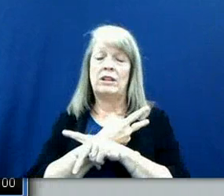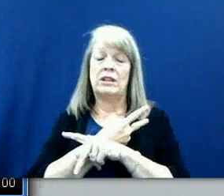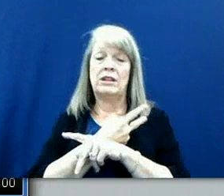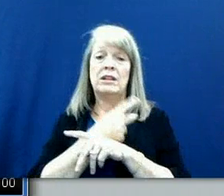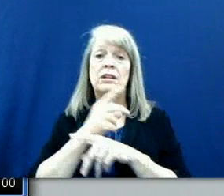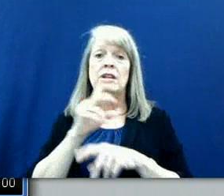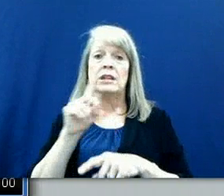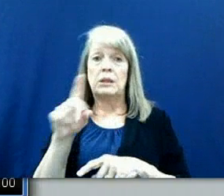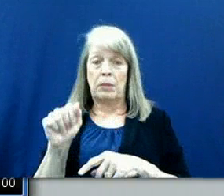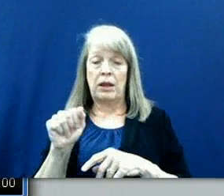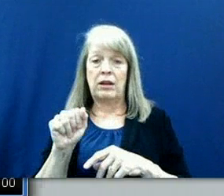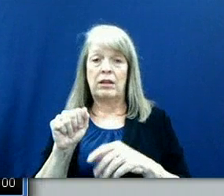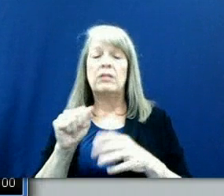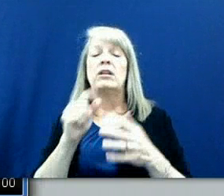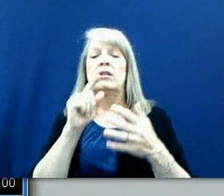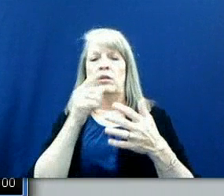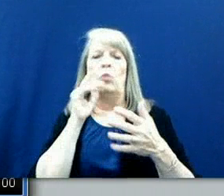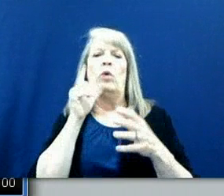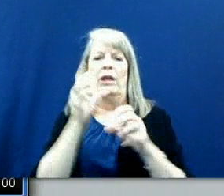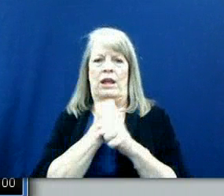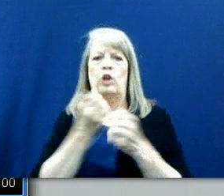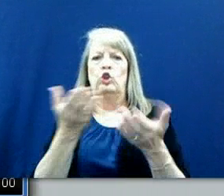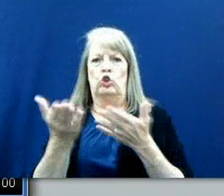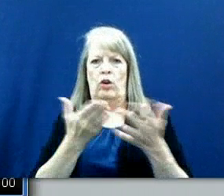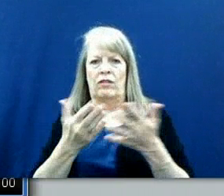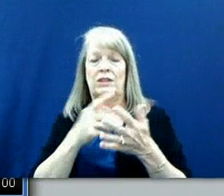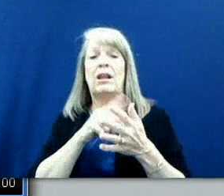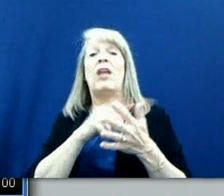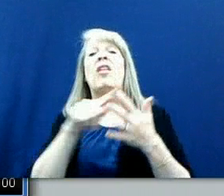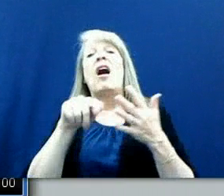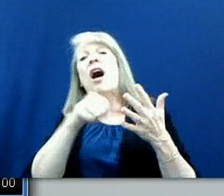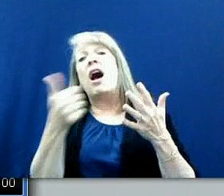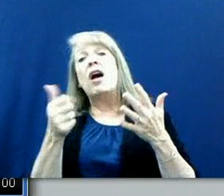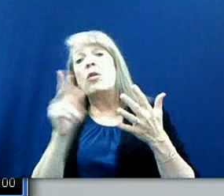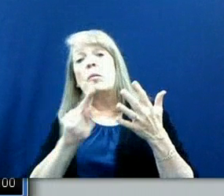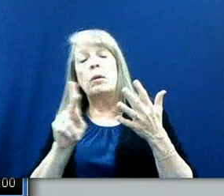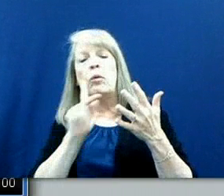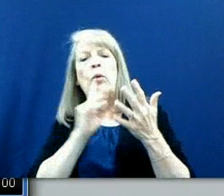are placed on the waiting list.